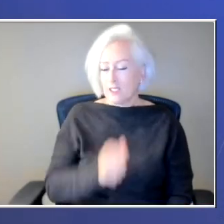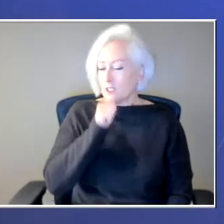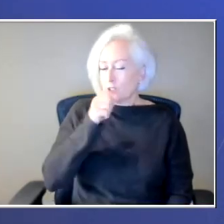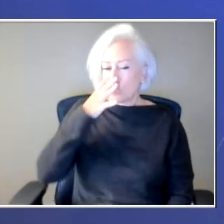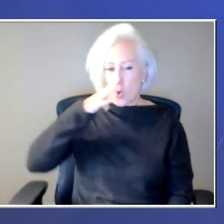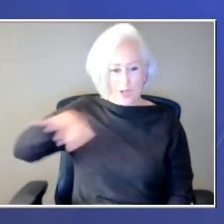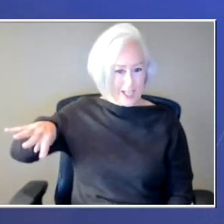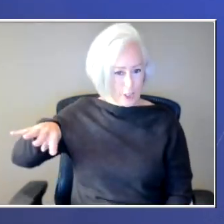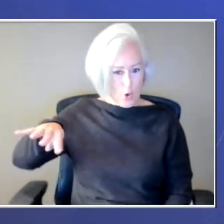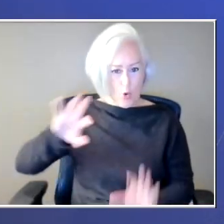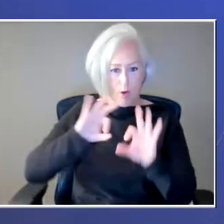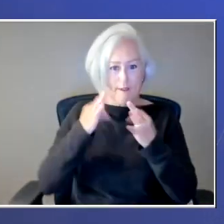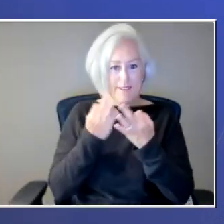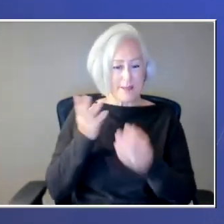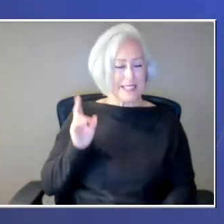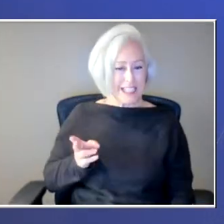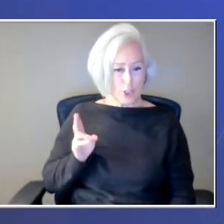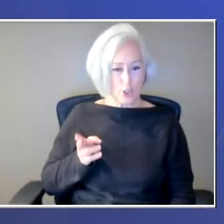family history.